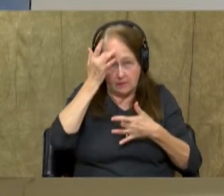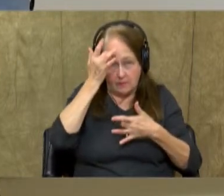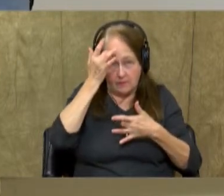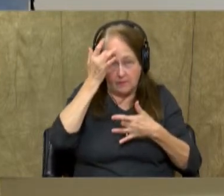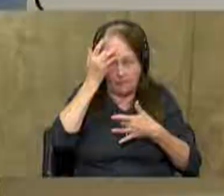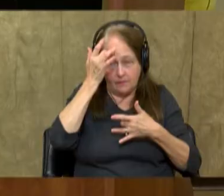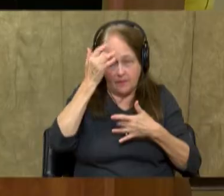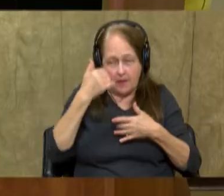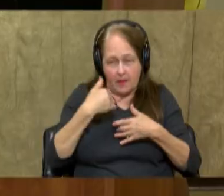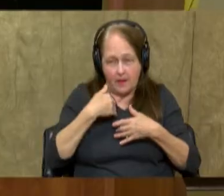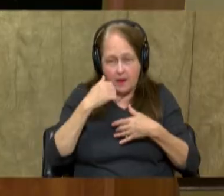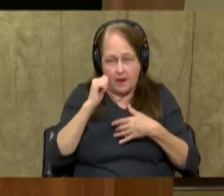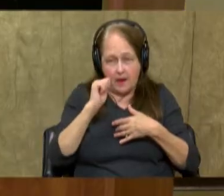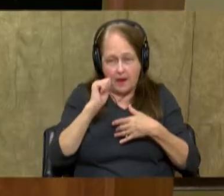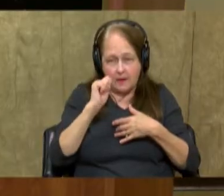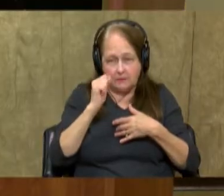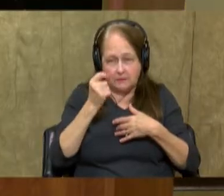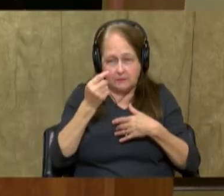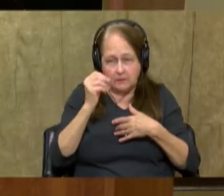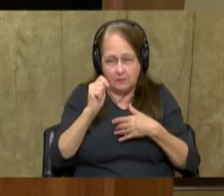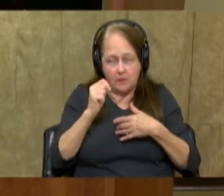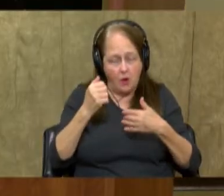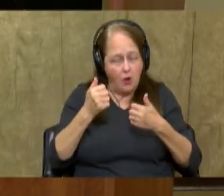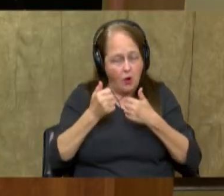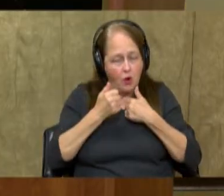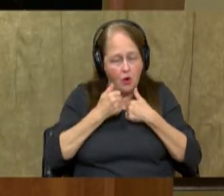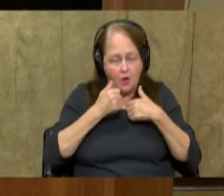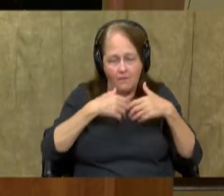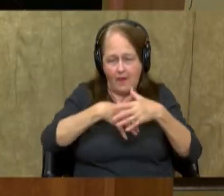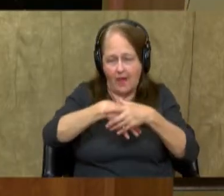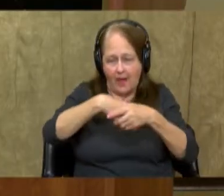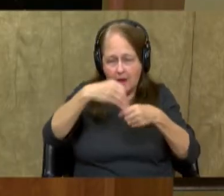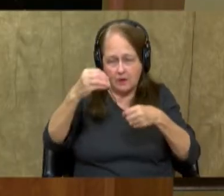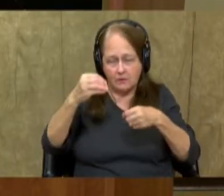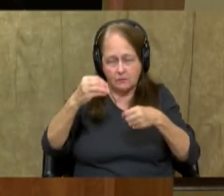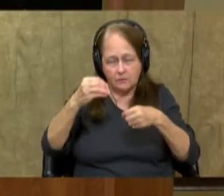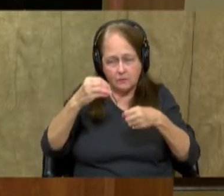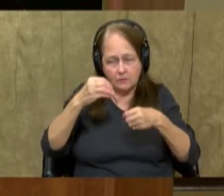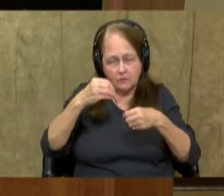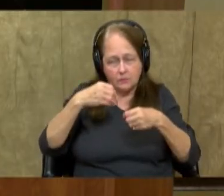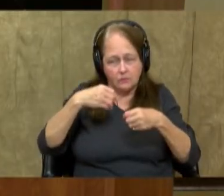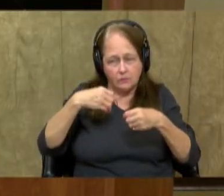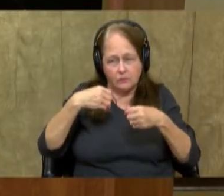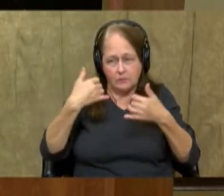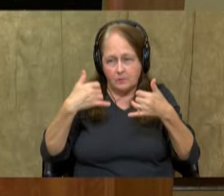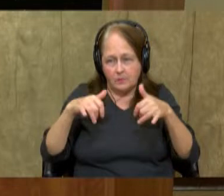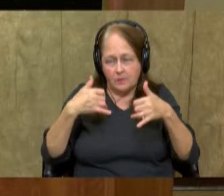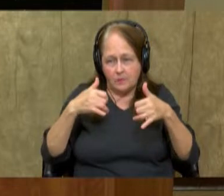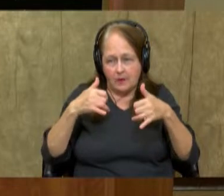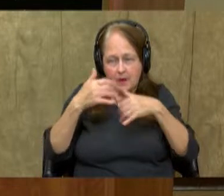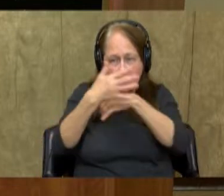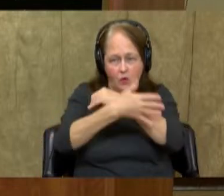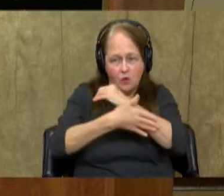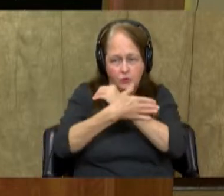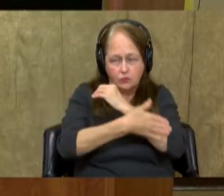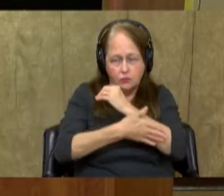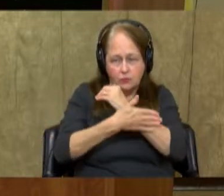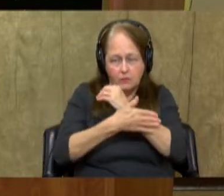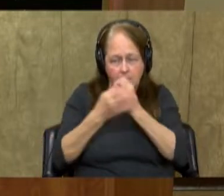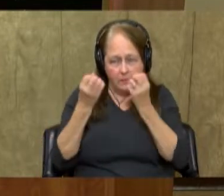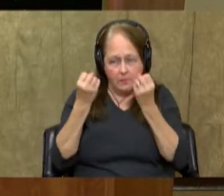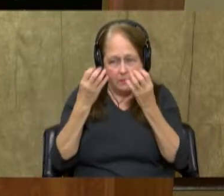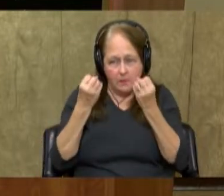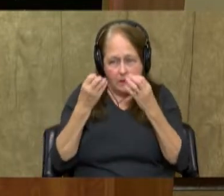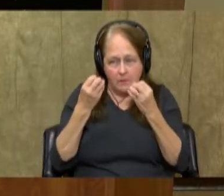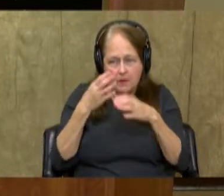He had asthma. He loved nature. We know this because he loved to be outside. He loved to be in the country. And he had